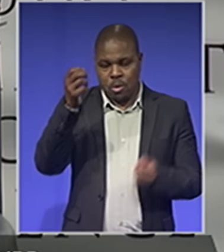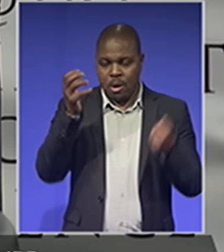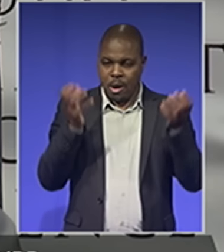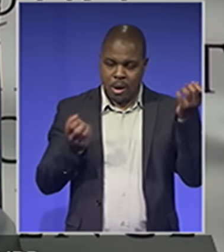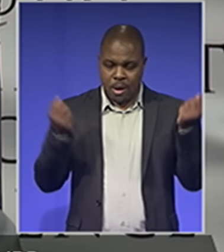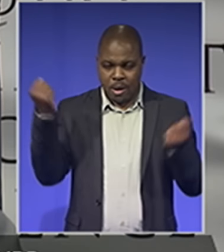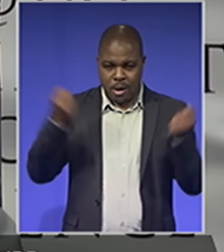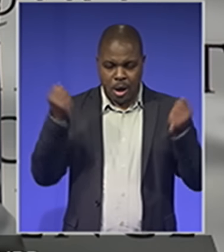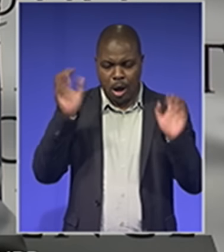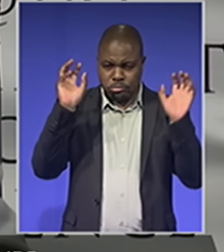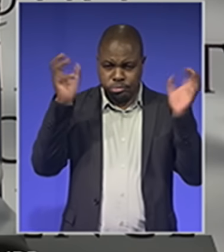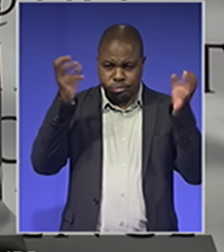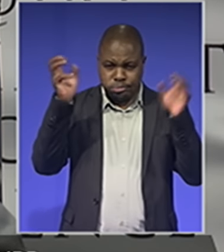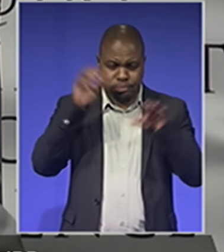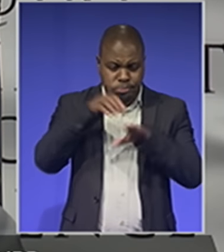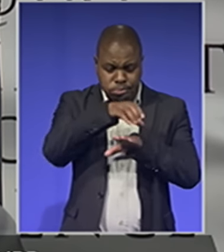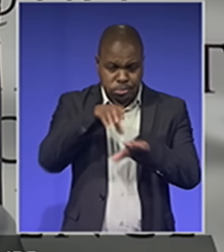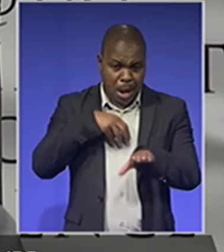I didn't